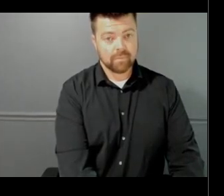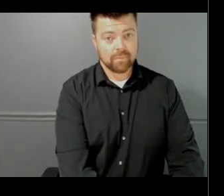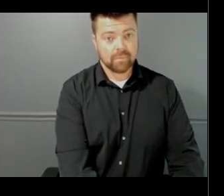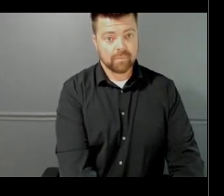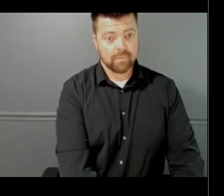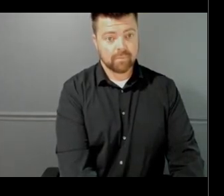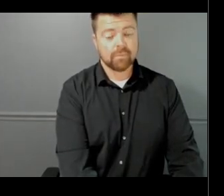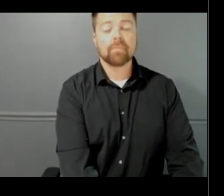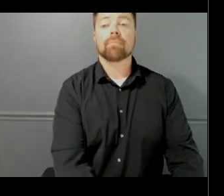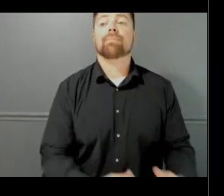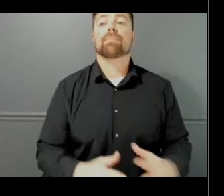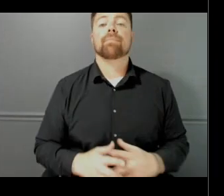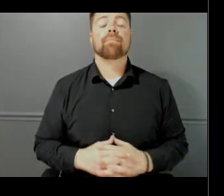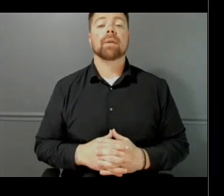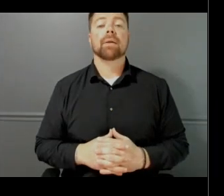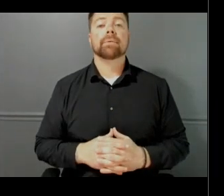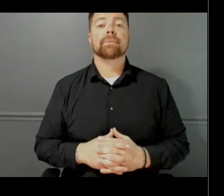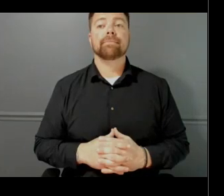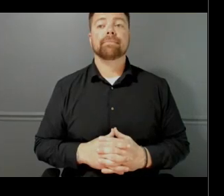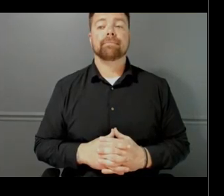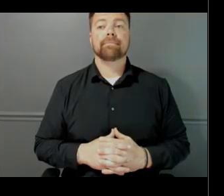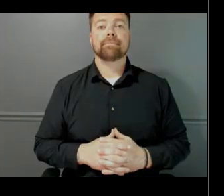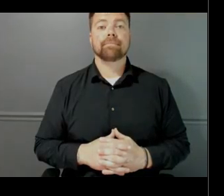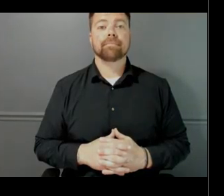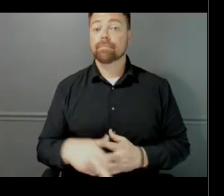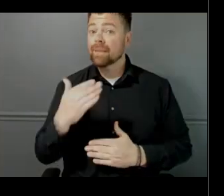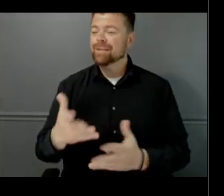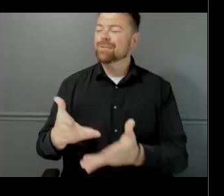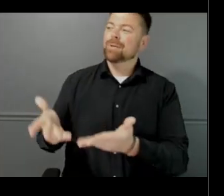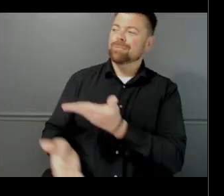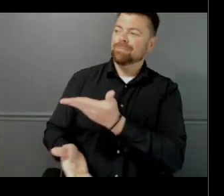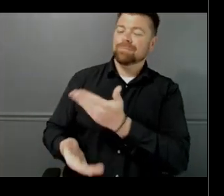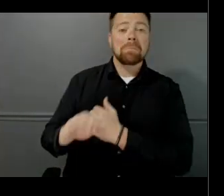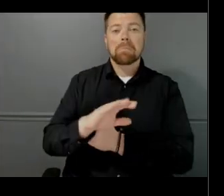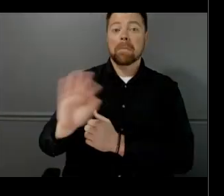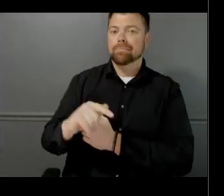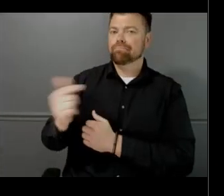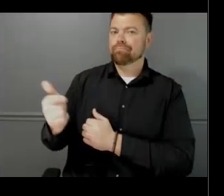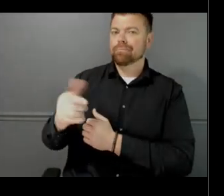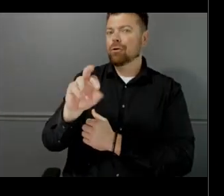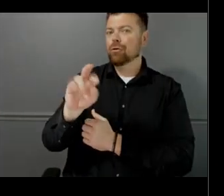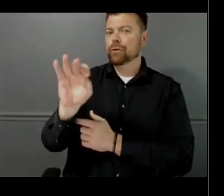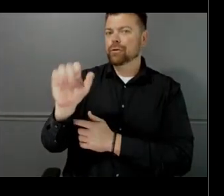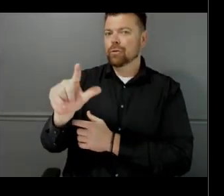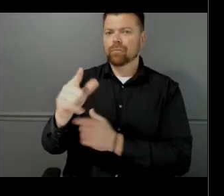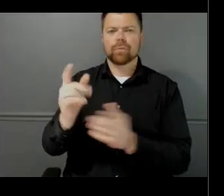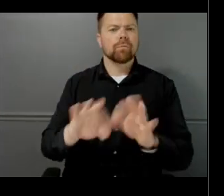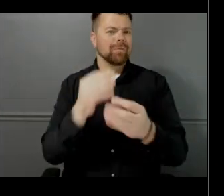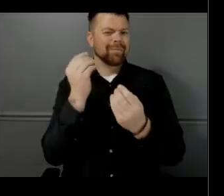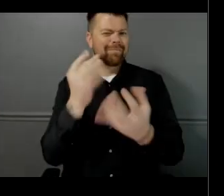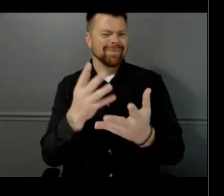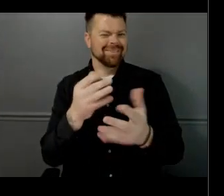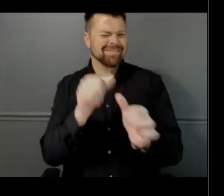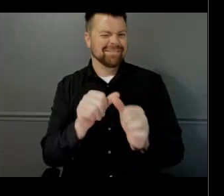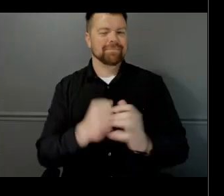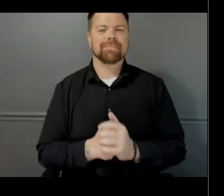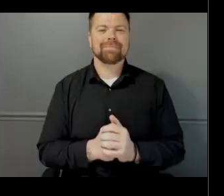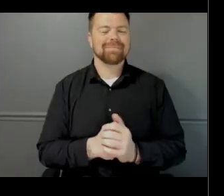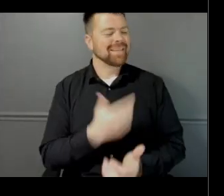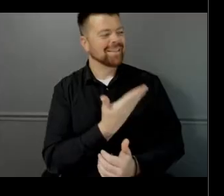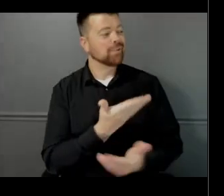All right, go ahead and close this poll. Thank you so much. And back to you, Crystal, for the key takeaways. Thank you again.